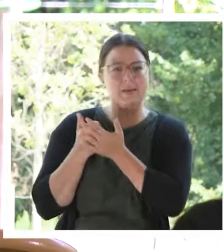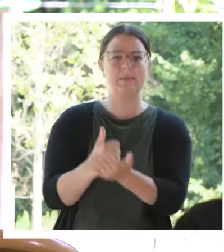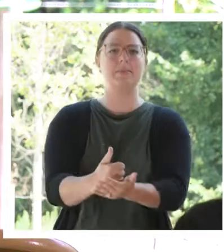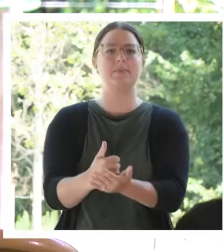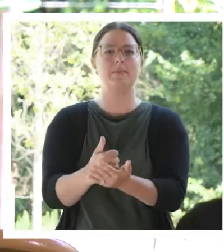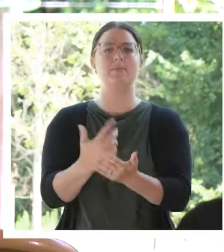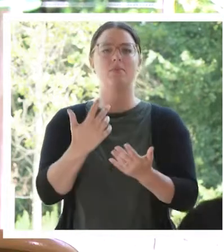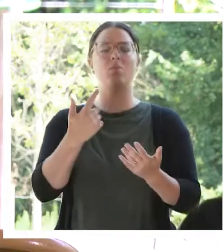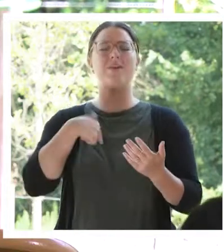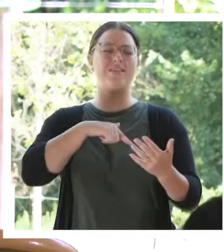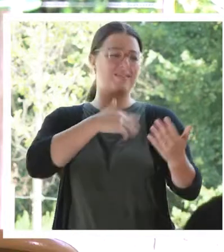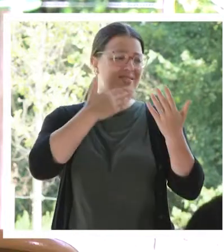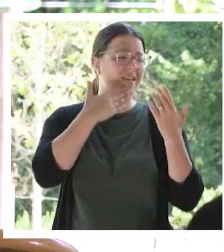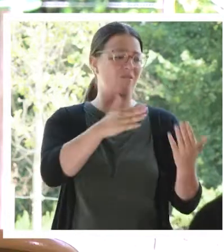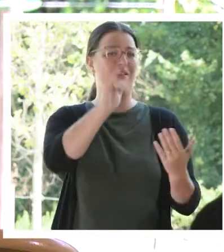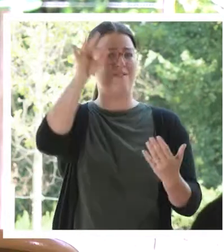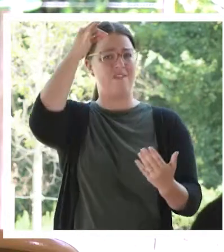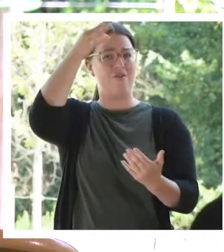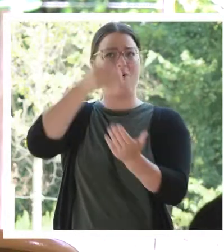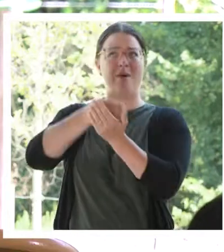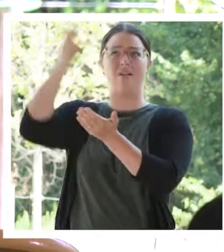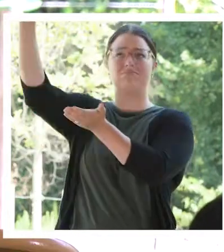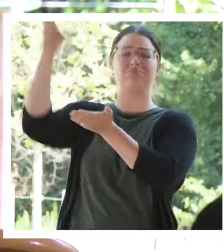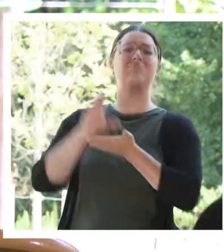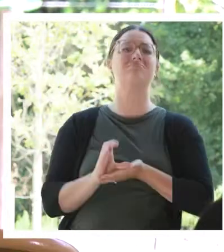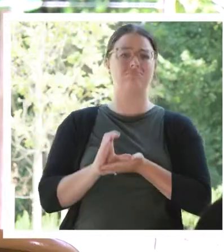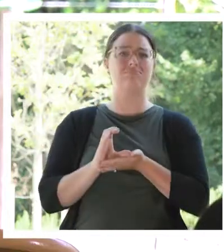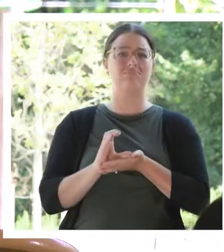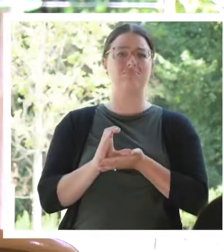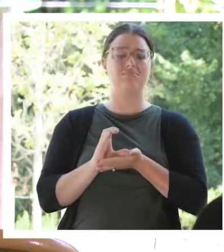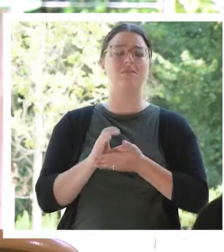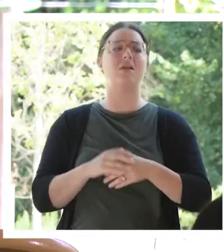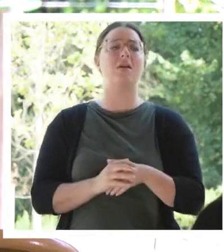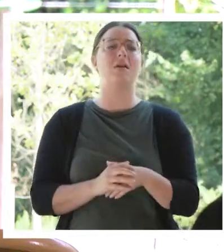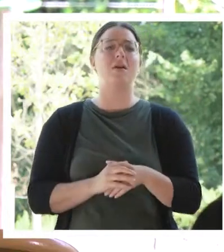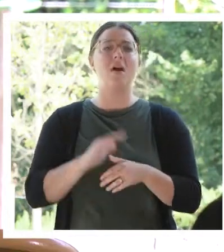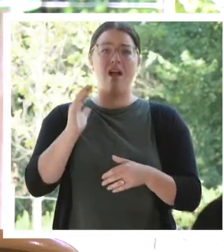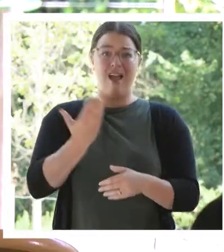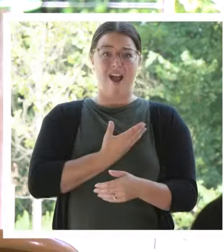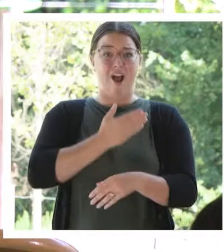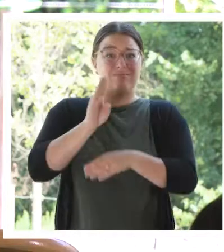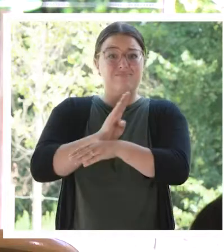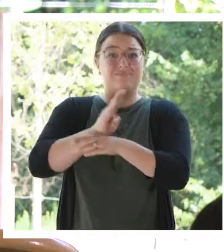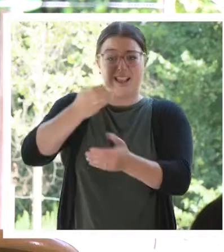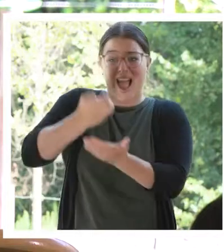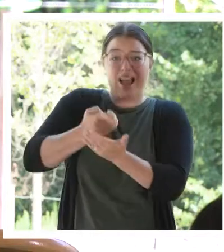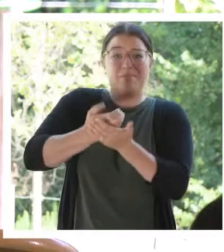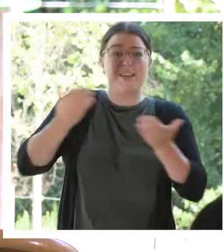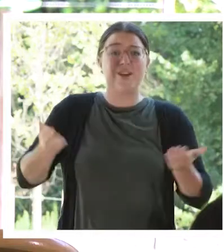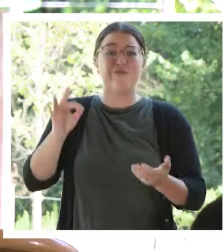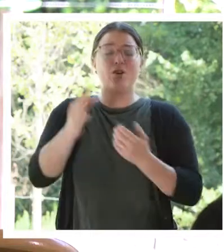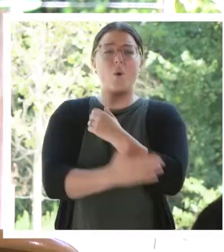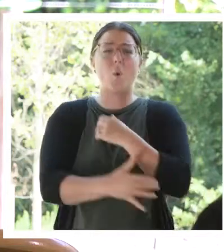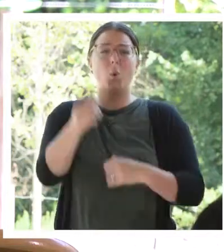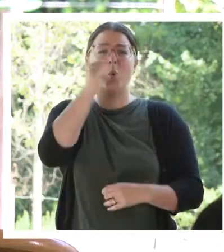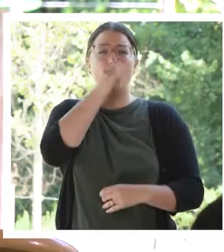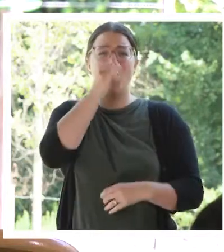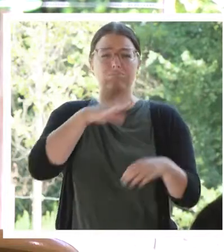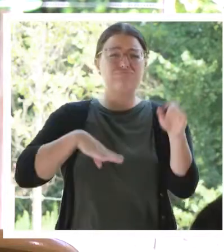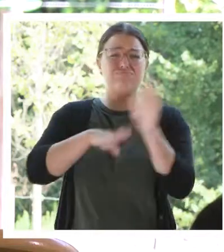huge difference to our community. And our economy in Frederick County is thriving, and it has proven to be very